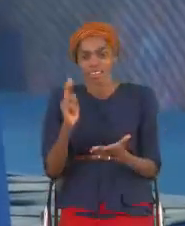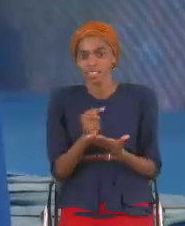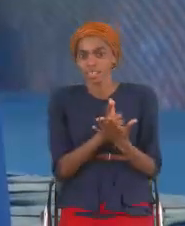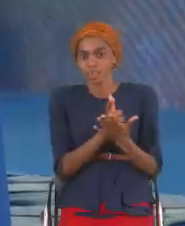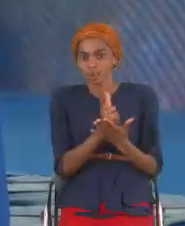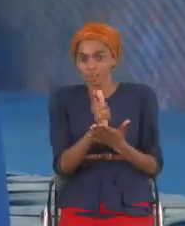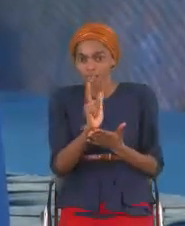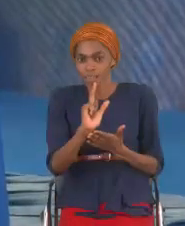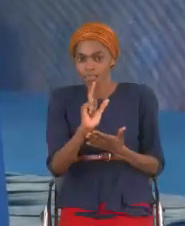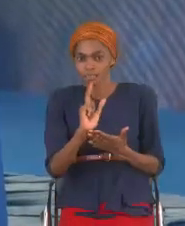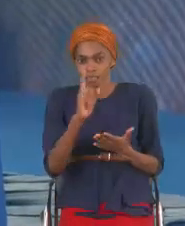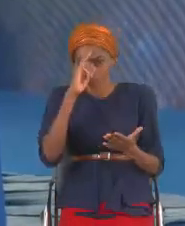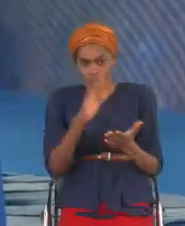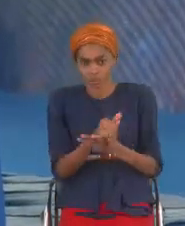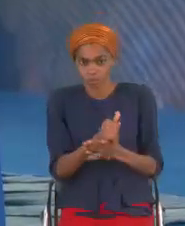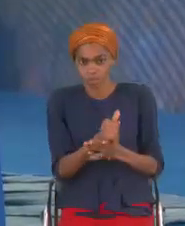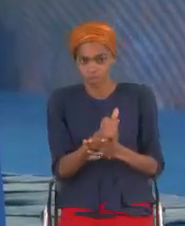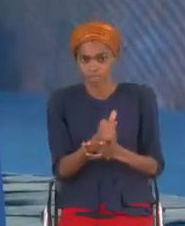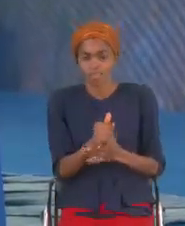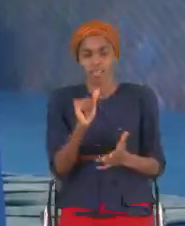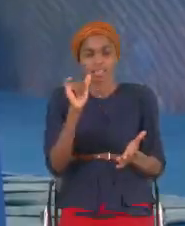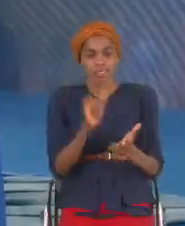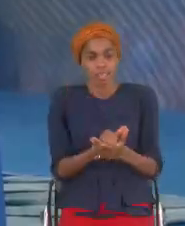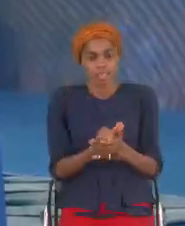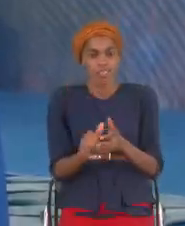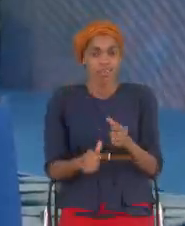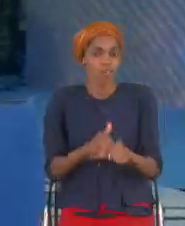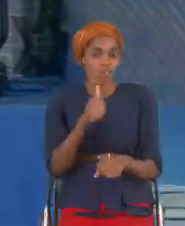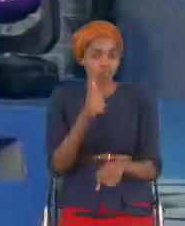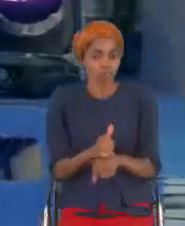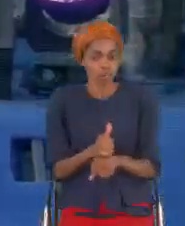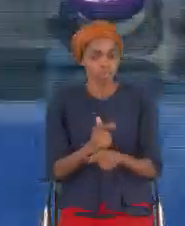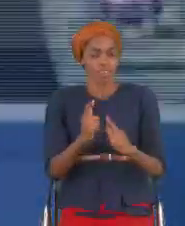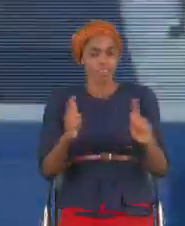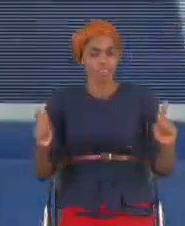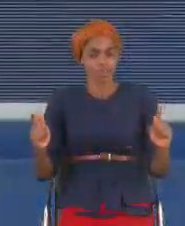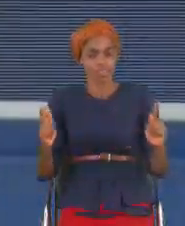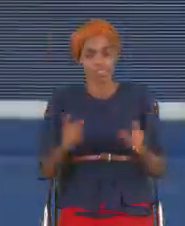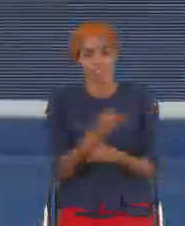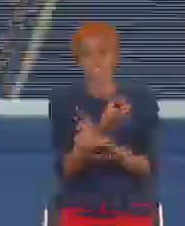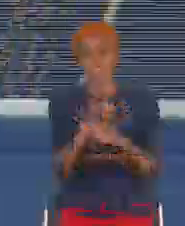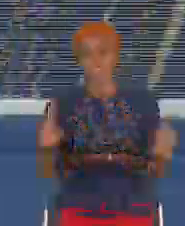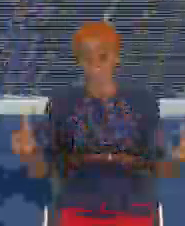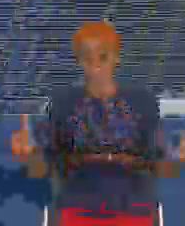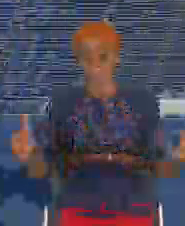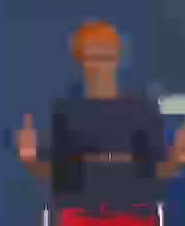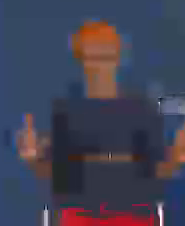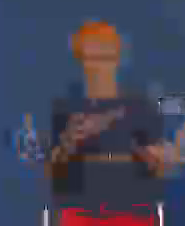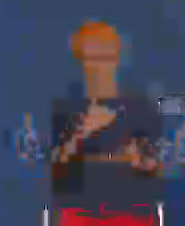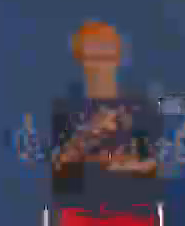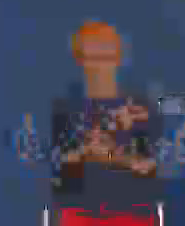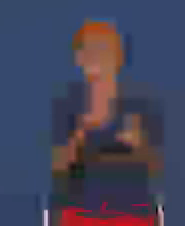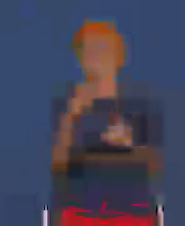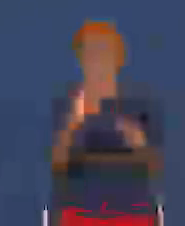trust that confirms great deliverance. And the deliverance of the Lord